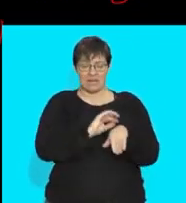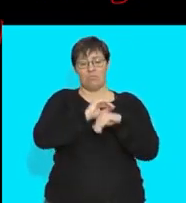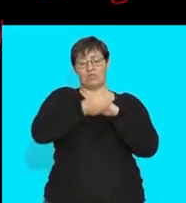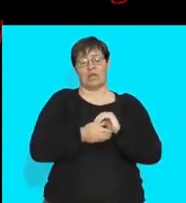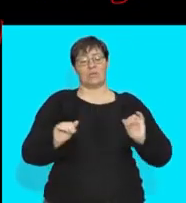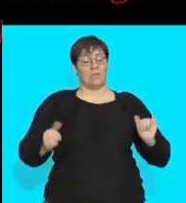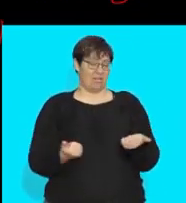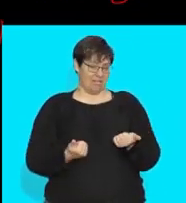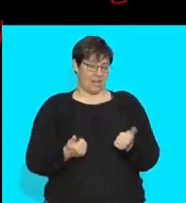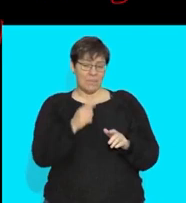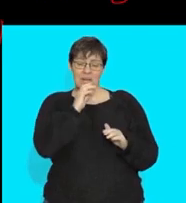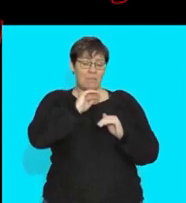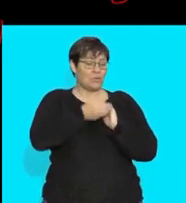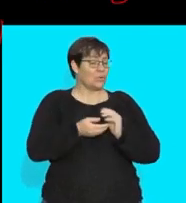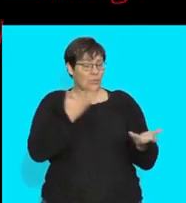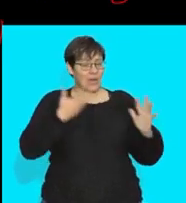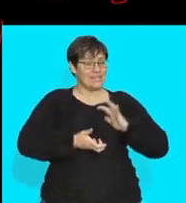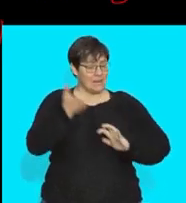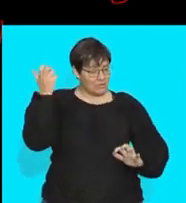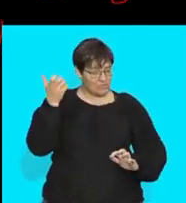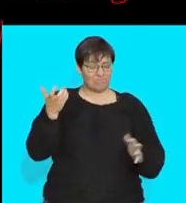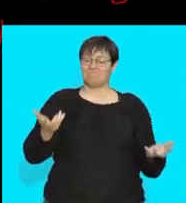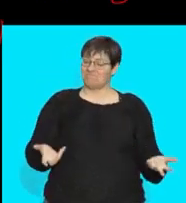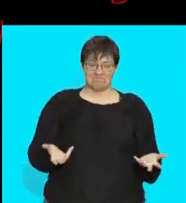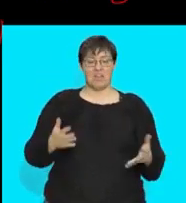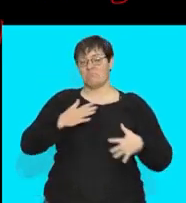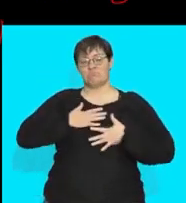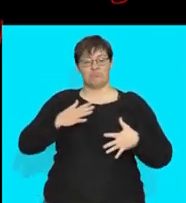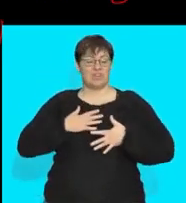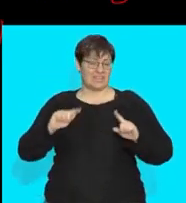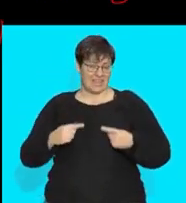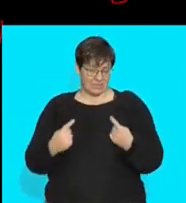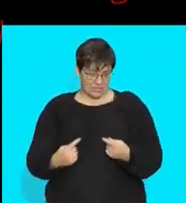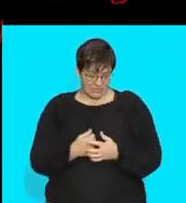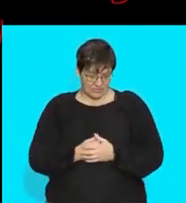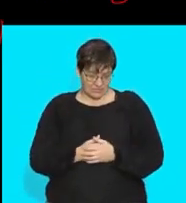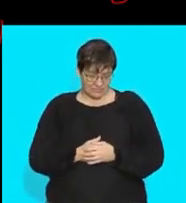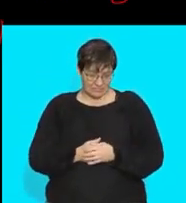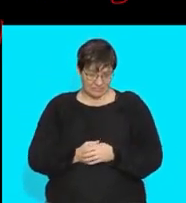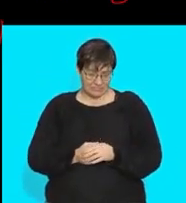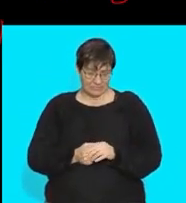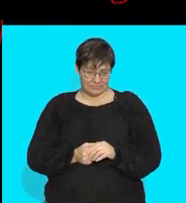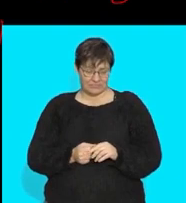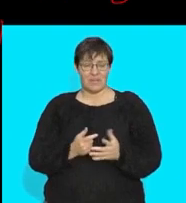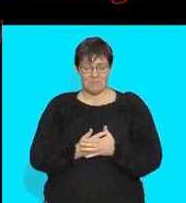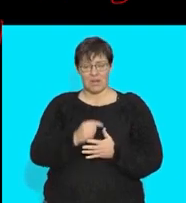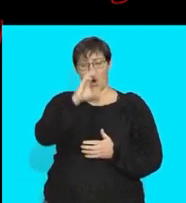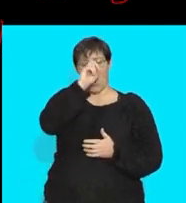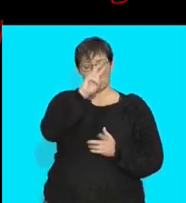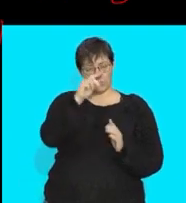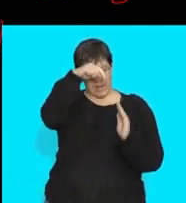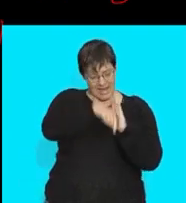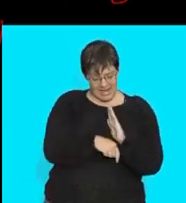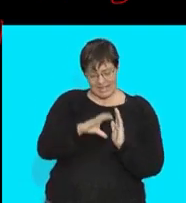If it's not, if it causes damage, obviously we're not going to be able to get that oxygen and the carbon dioxide